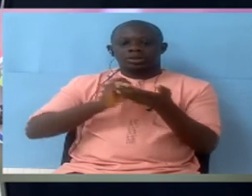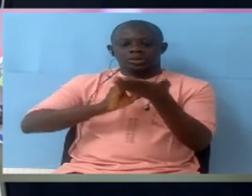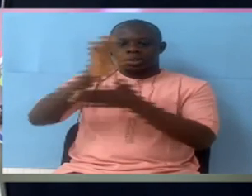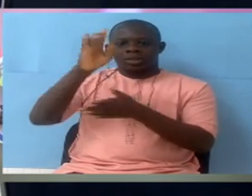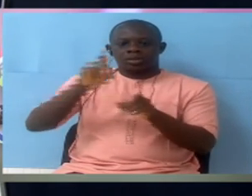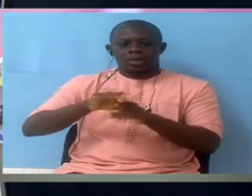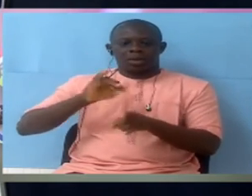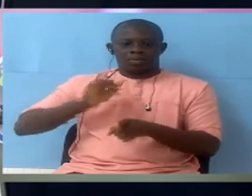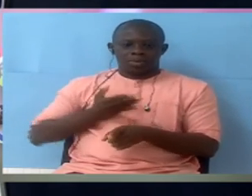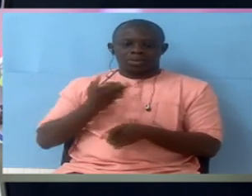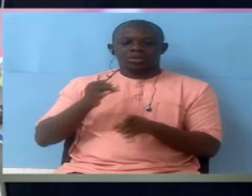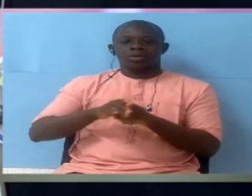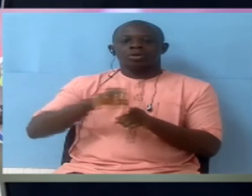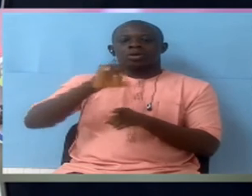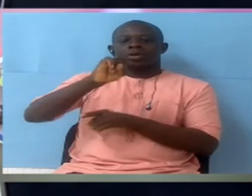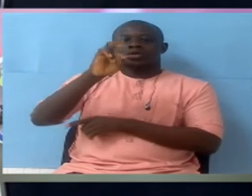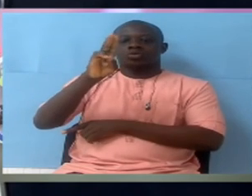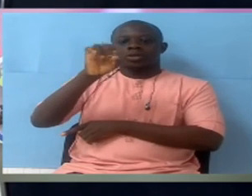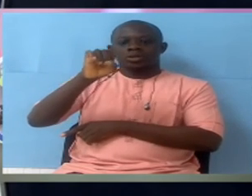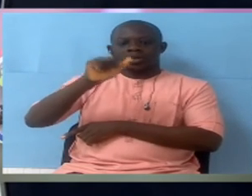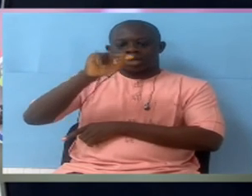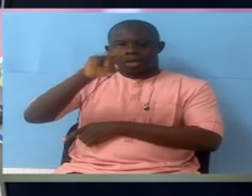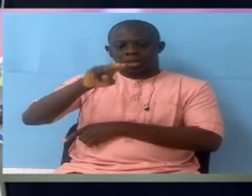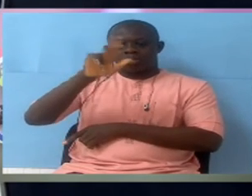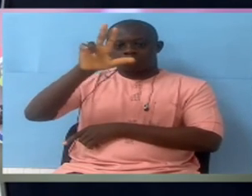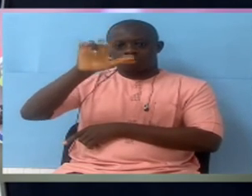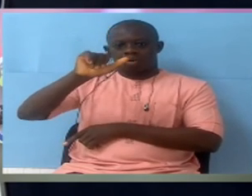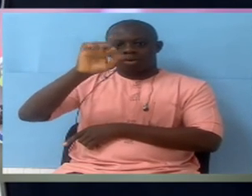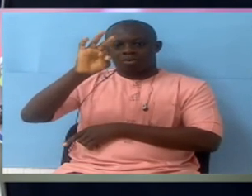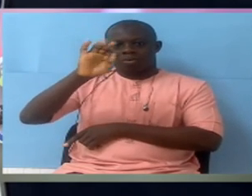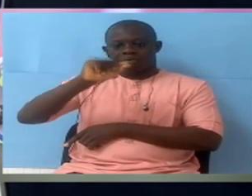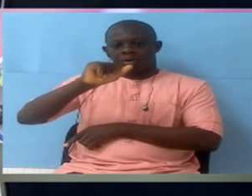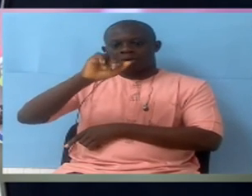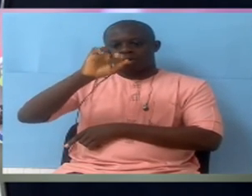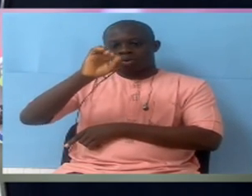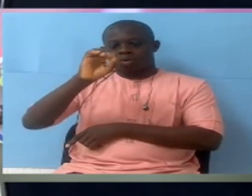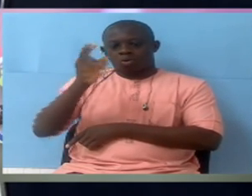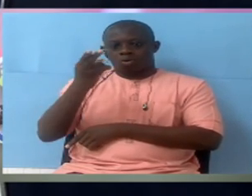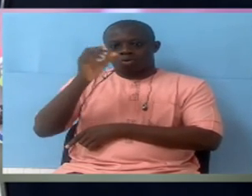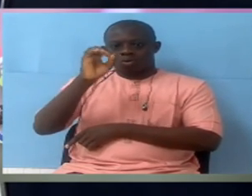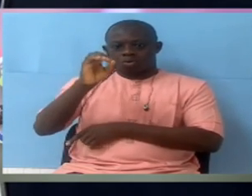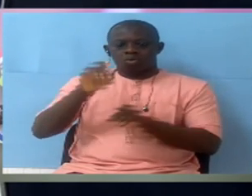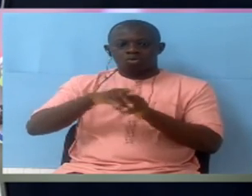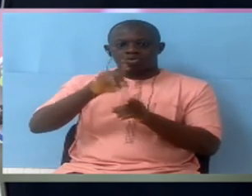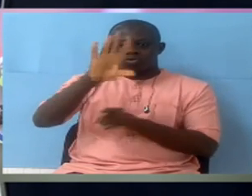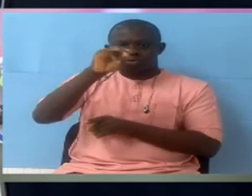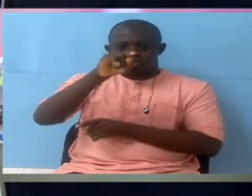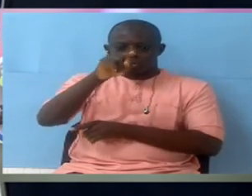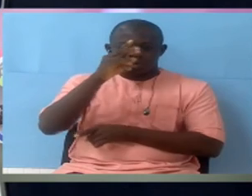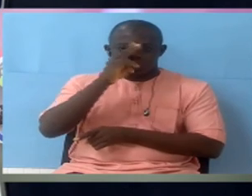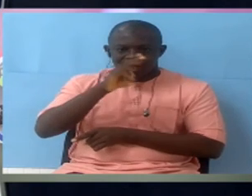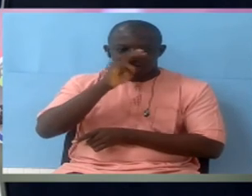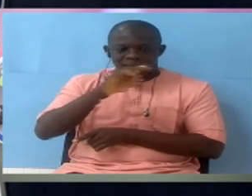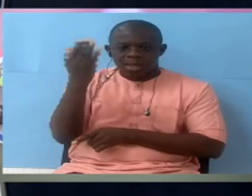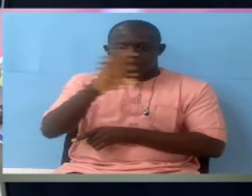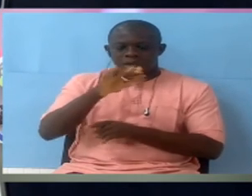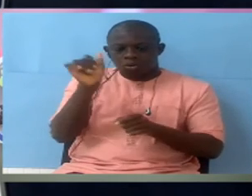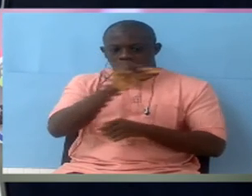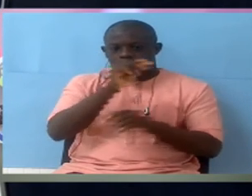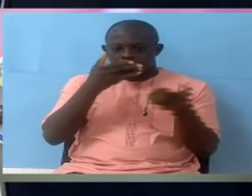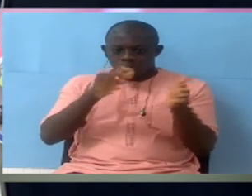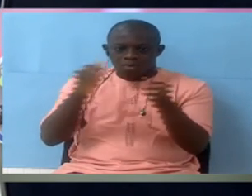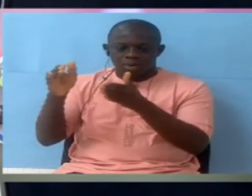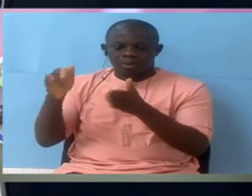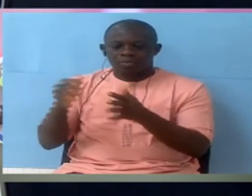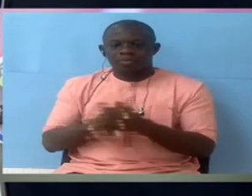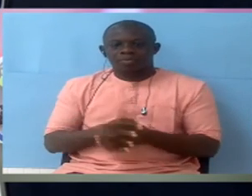Gannaaw bo xalaatene da nga wara wax mbir mi egge ko Susan Wafa Ogu. Did you try any other channels? Ndax jëm nga seet yeneen pexé